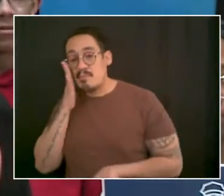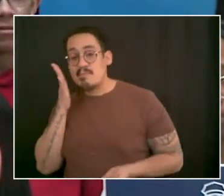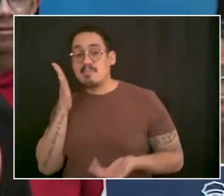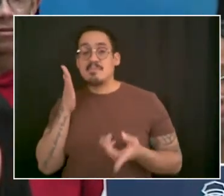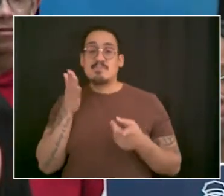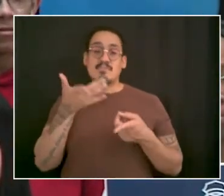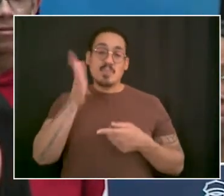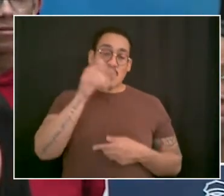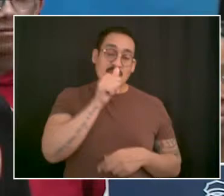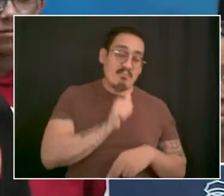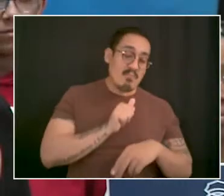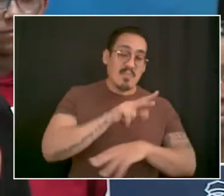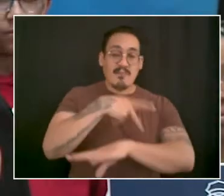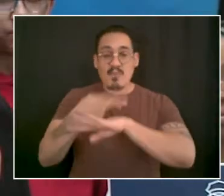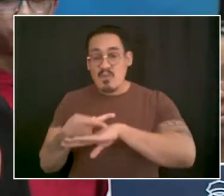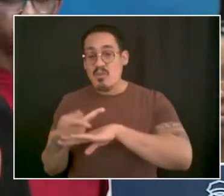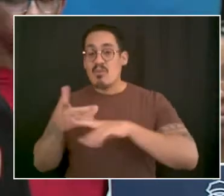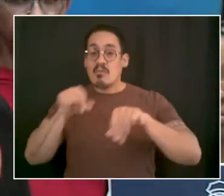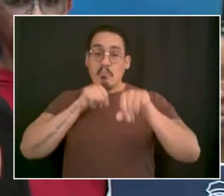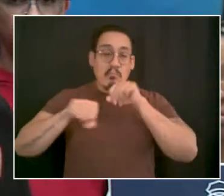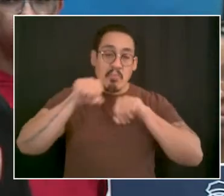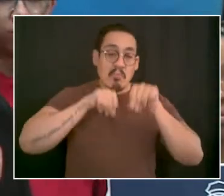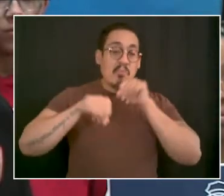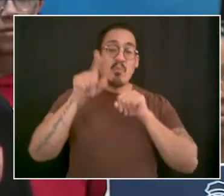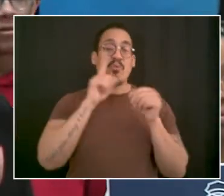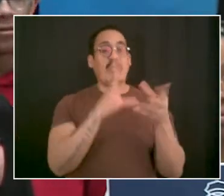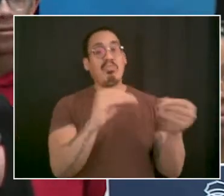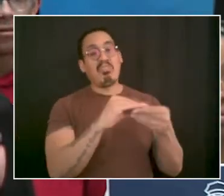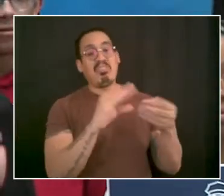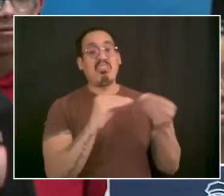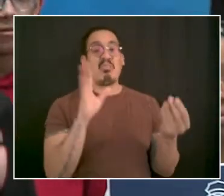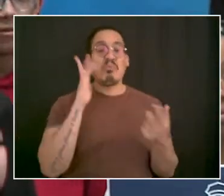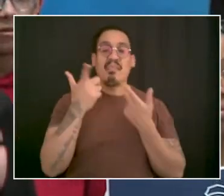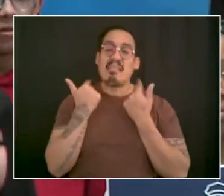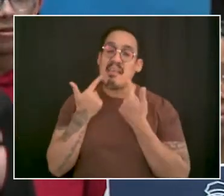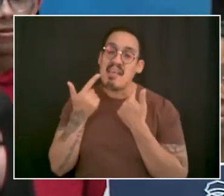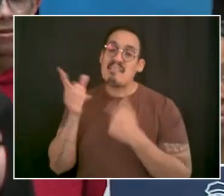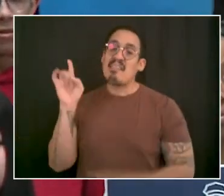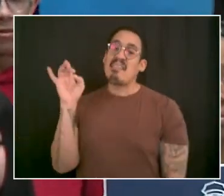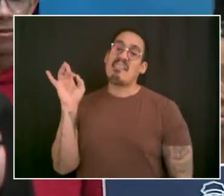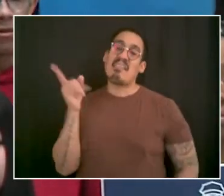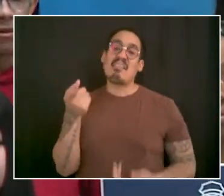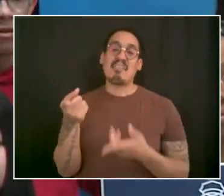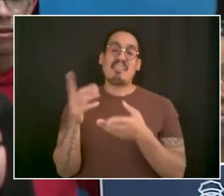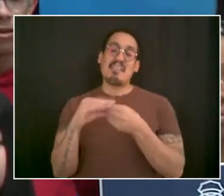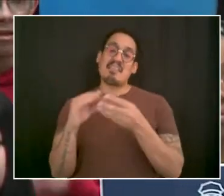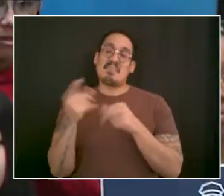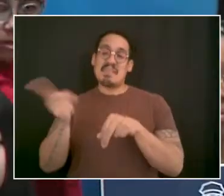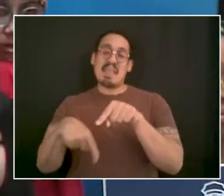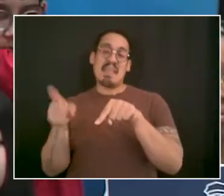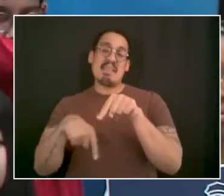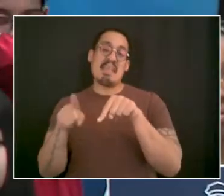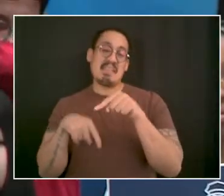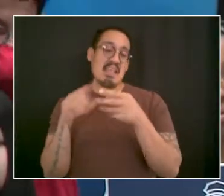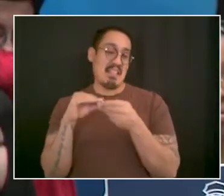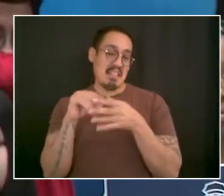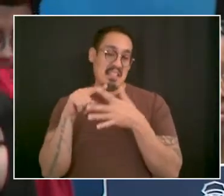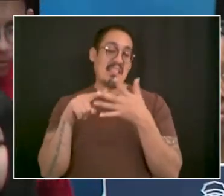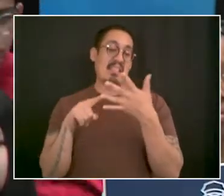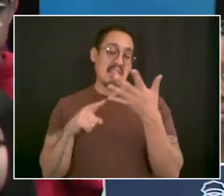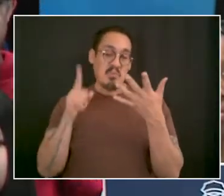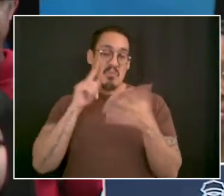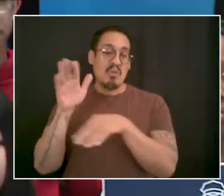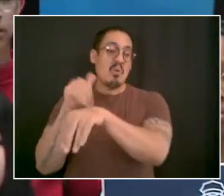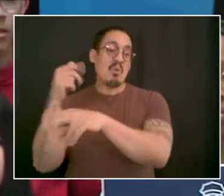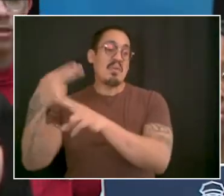going to fall. People are going to talk about you. They're going to laugh at you. They're going to tell you what you can't do. They're going to call you